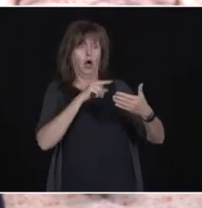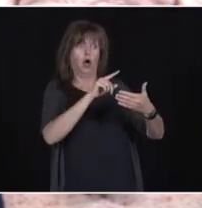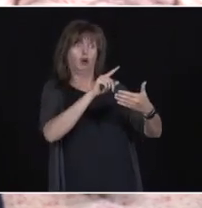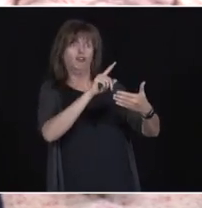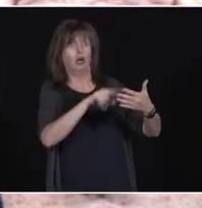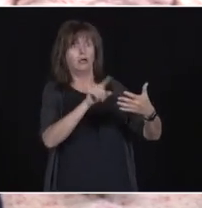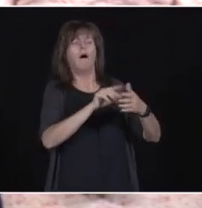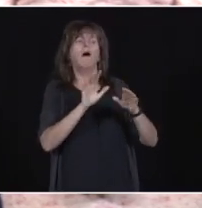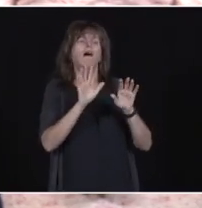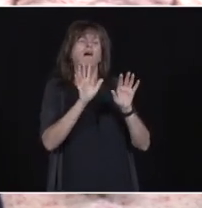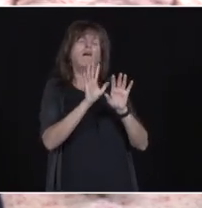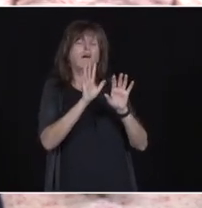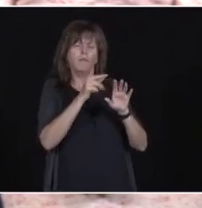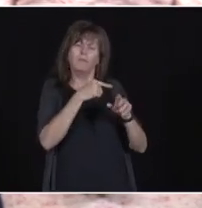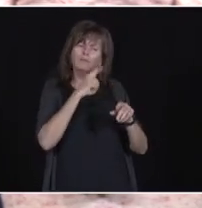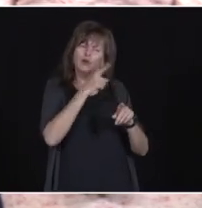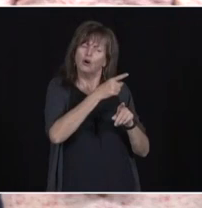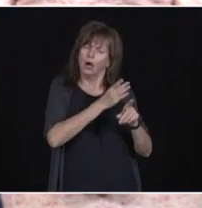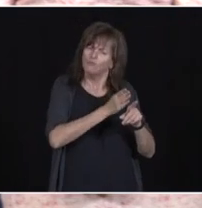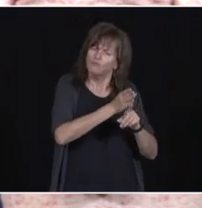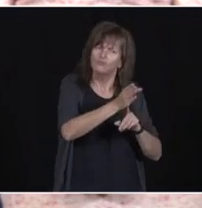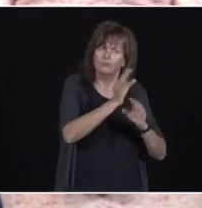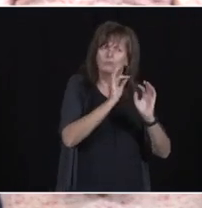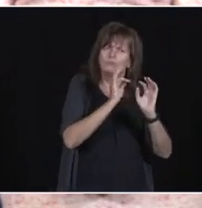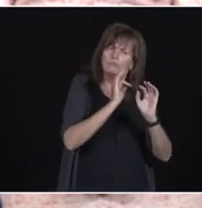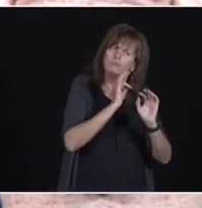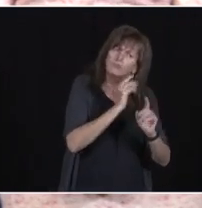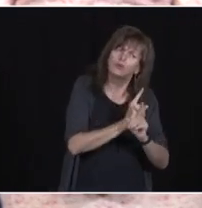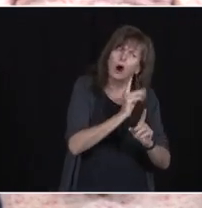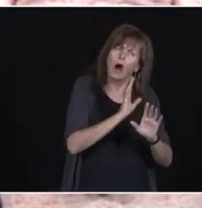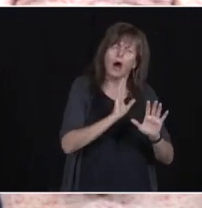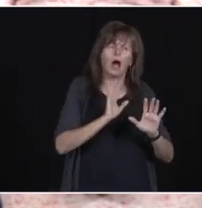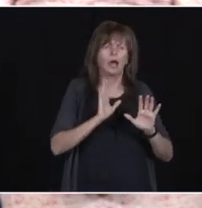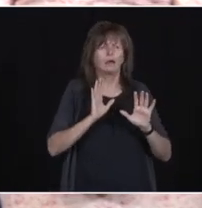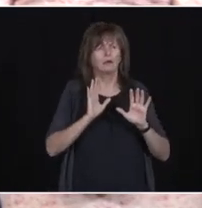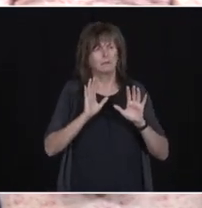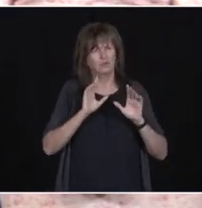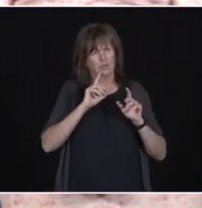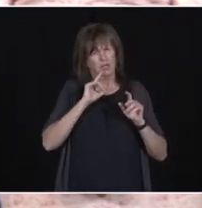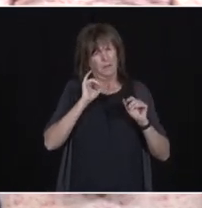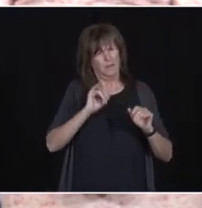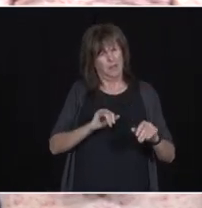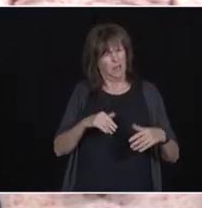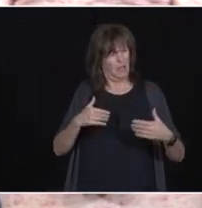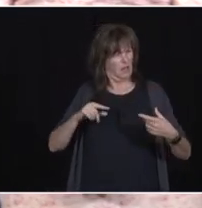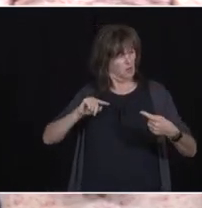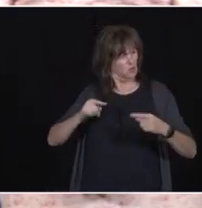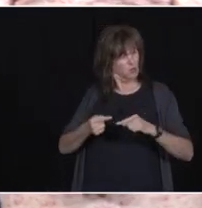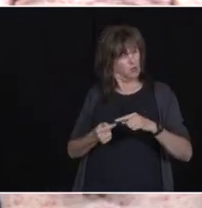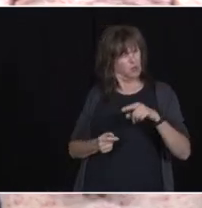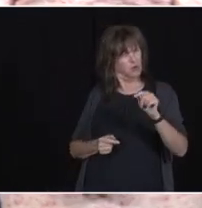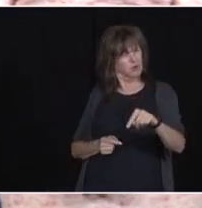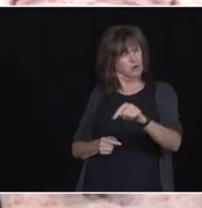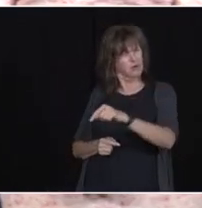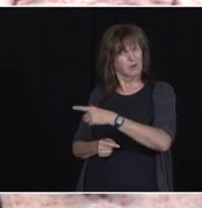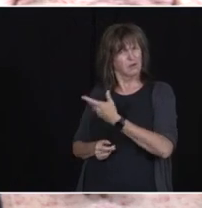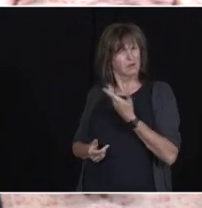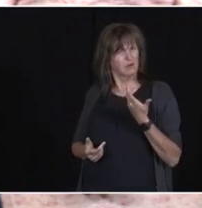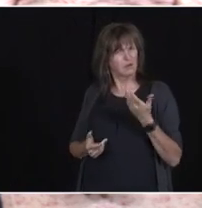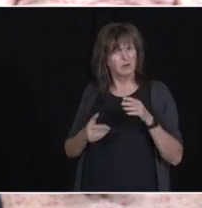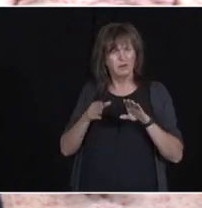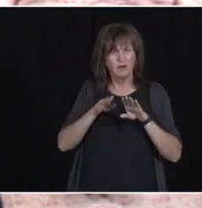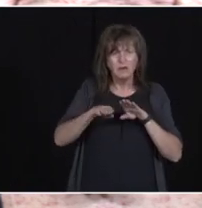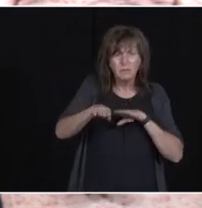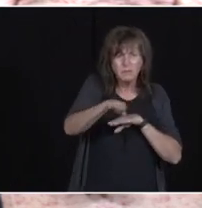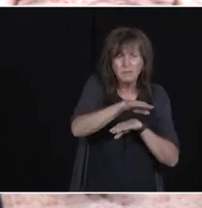picture, it's hurting businesses. You know, usually these places like Orillia, Barrie, Huntsville, so on and so forth, they